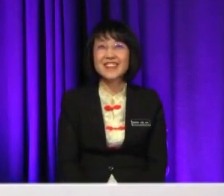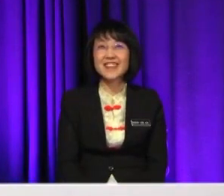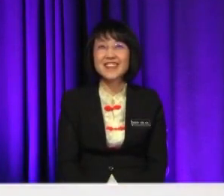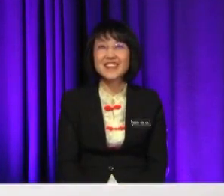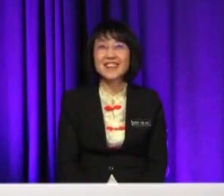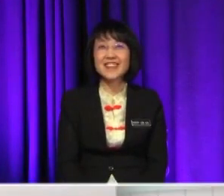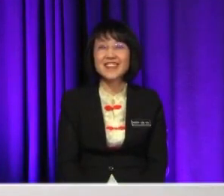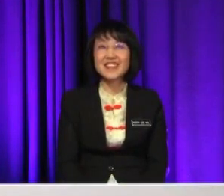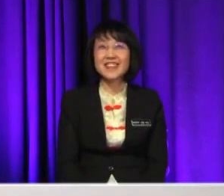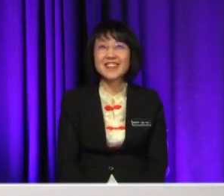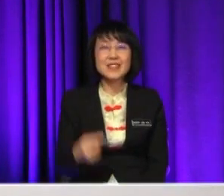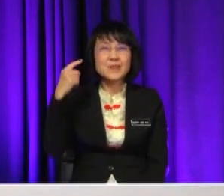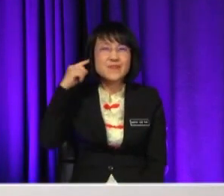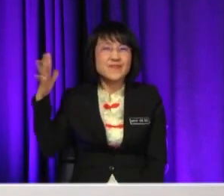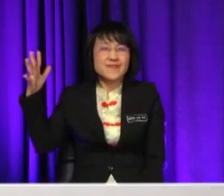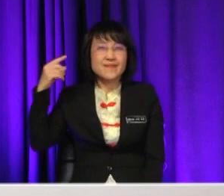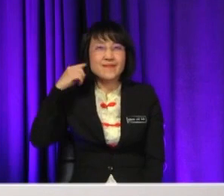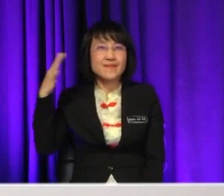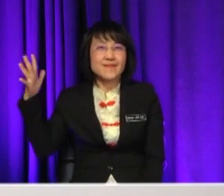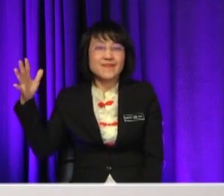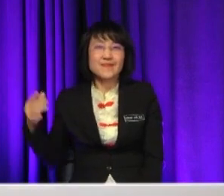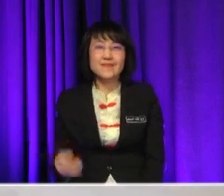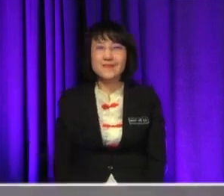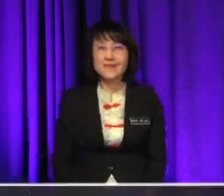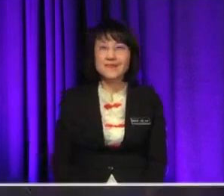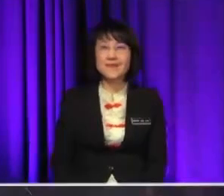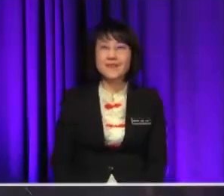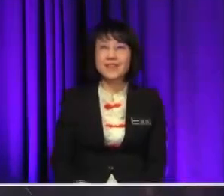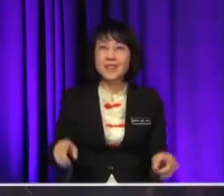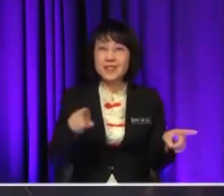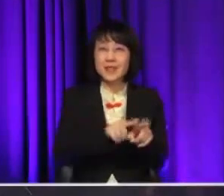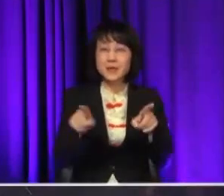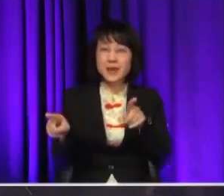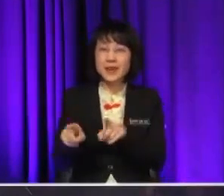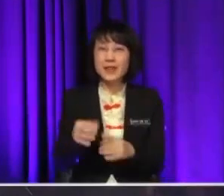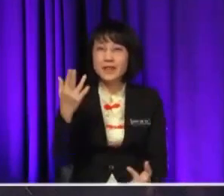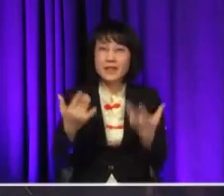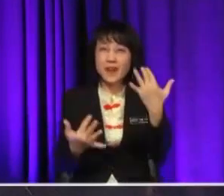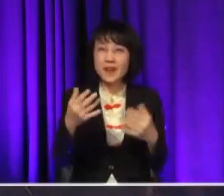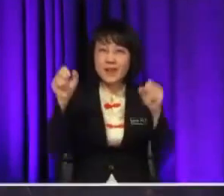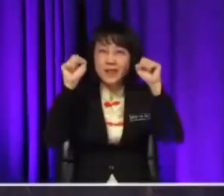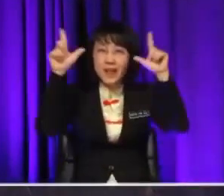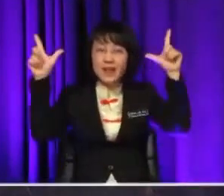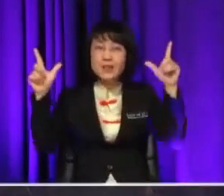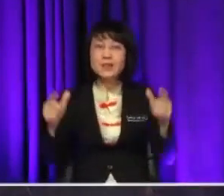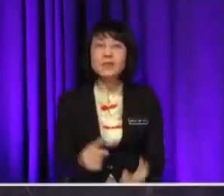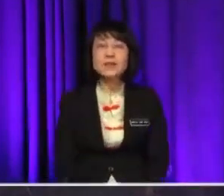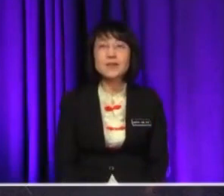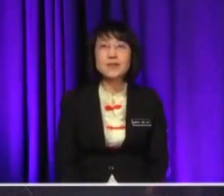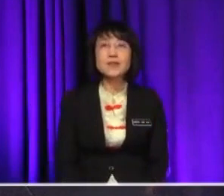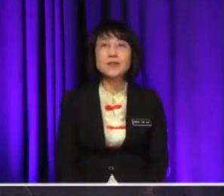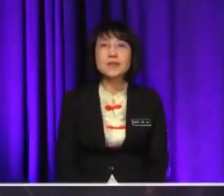It's basically as shrill as a fire alarm. Yes, it is. So that's the one. Okay, buzzard cock, I know it's not easy